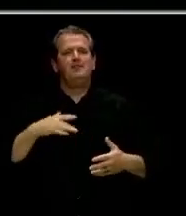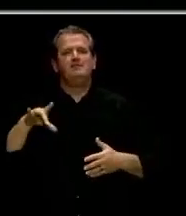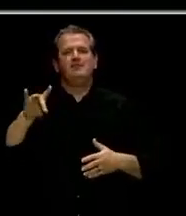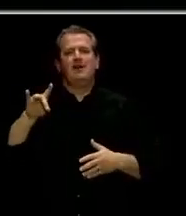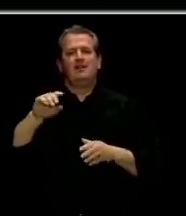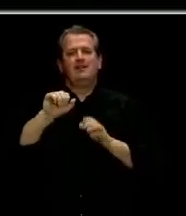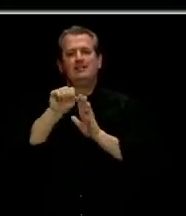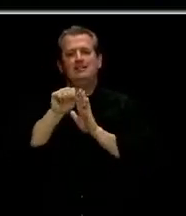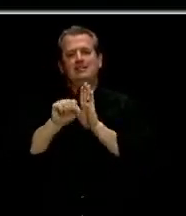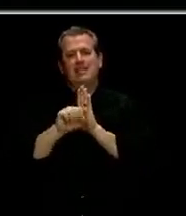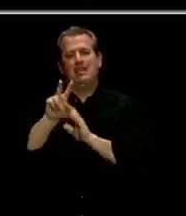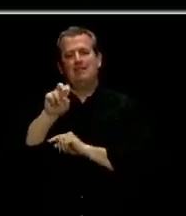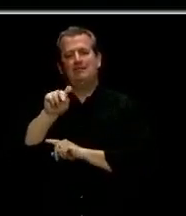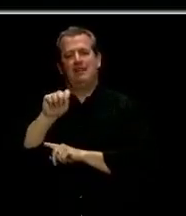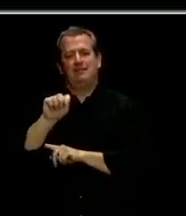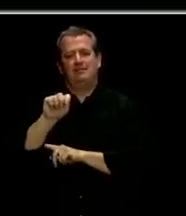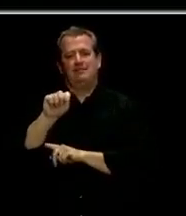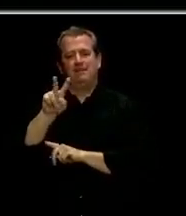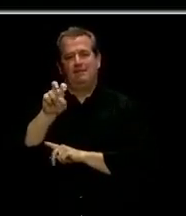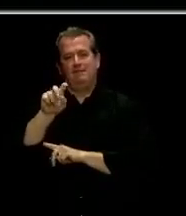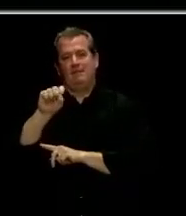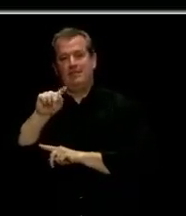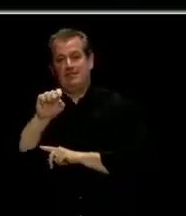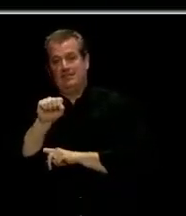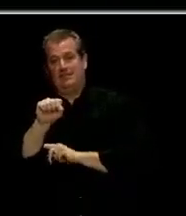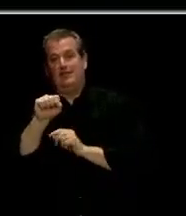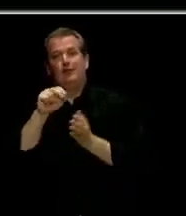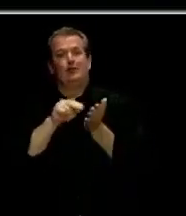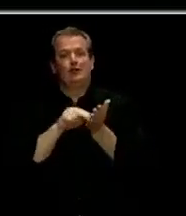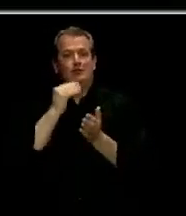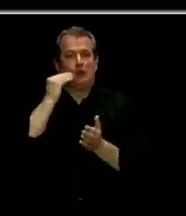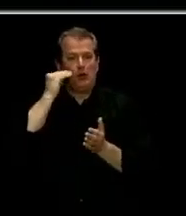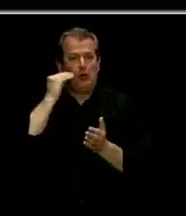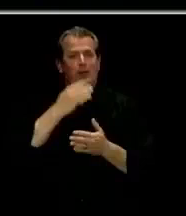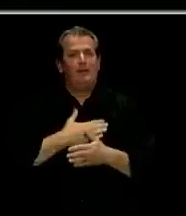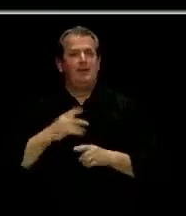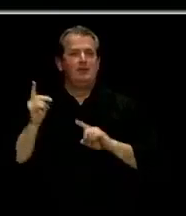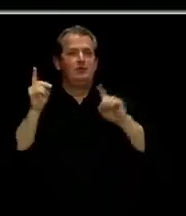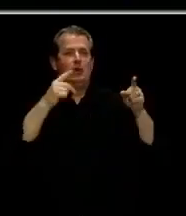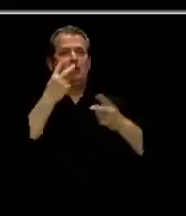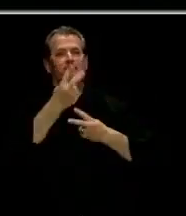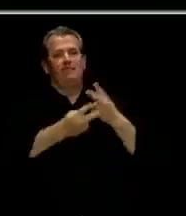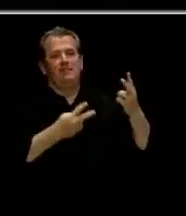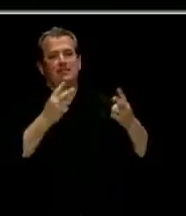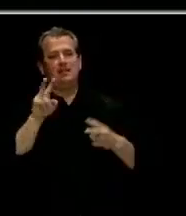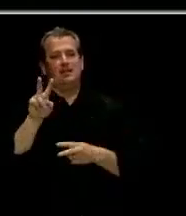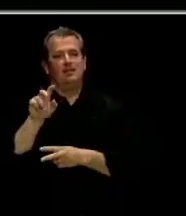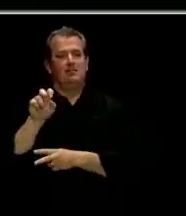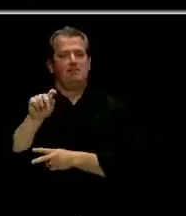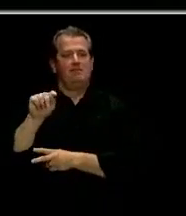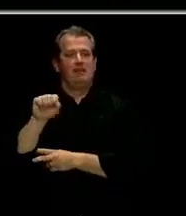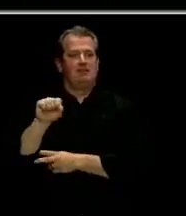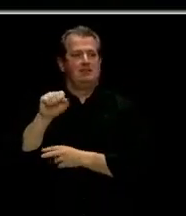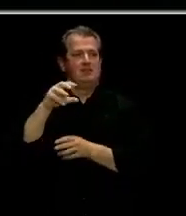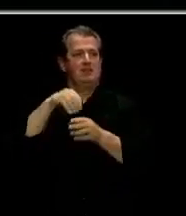veteran nursing home is closest to you. Please go visit the veterans in those homes. Don't